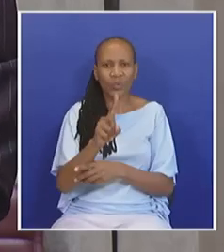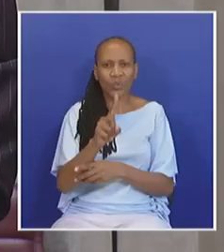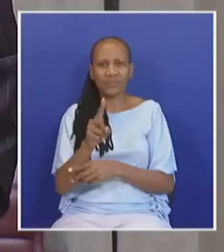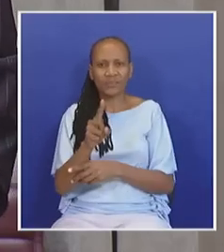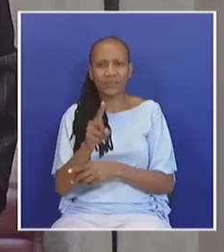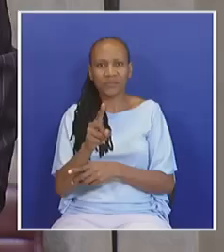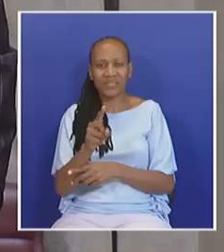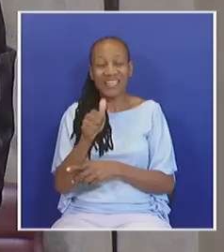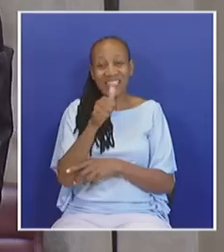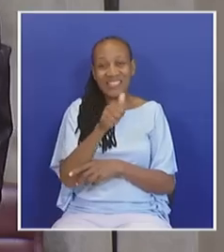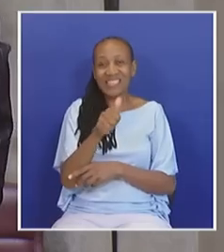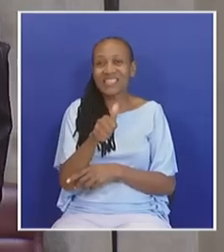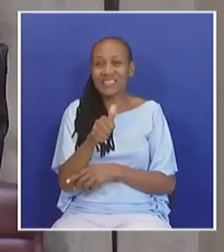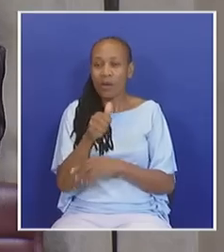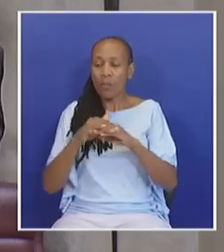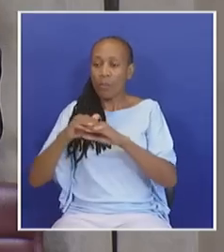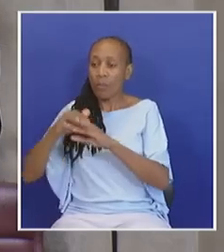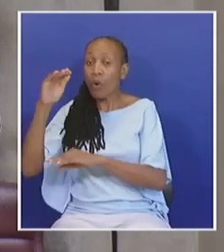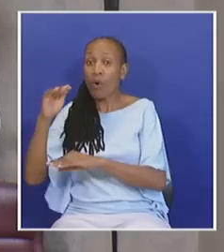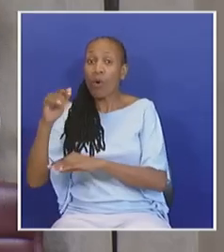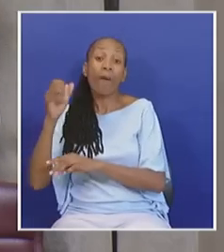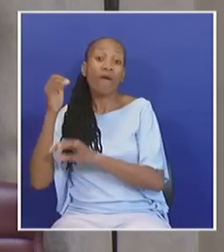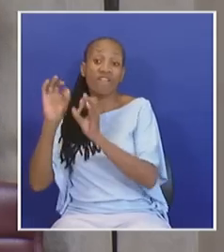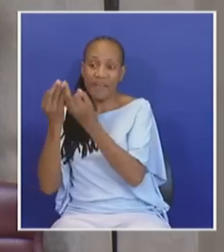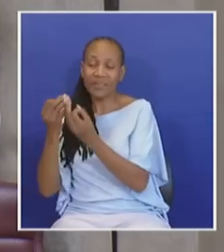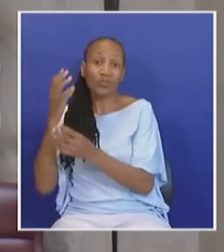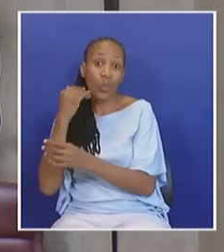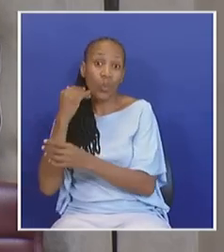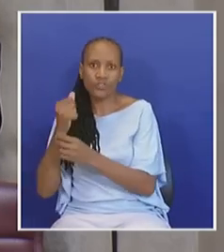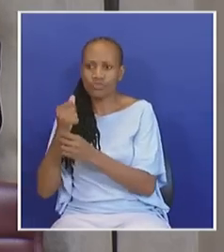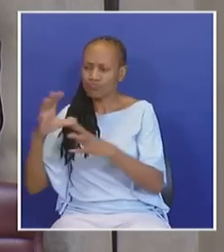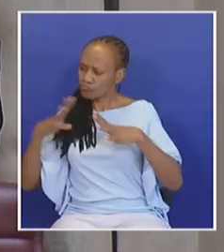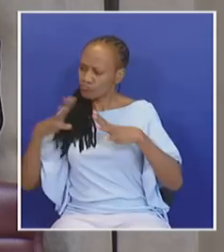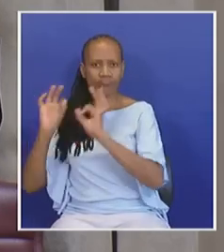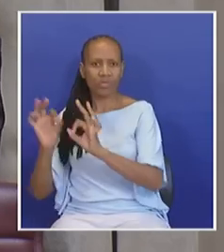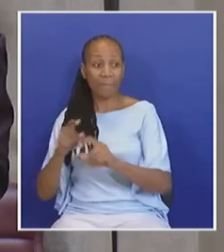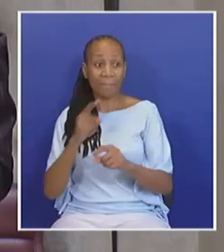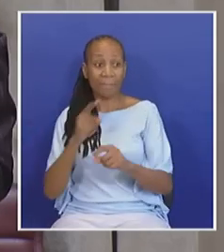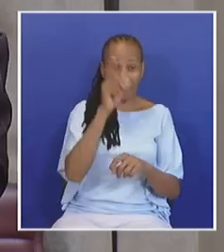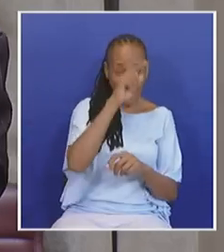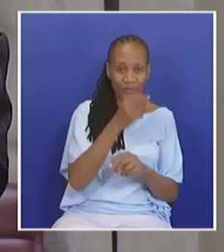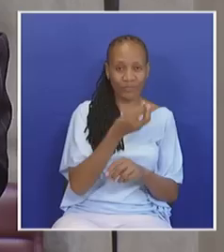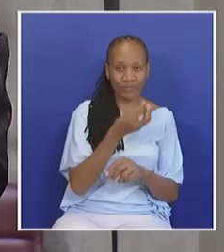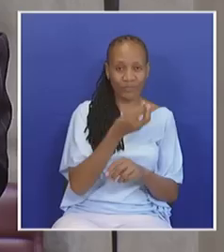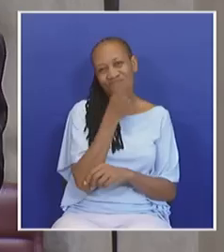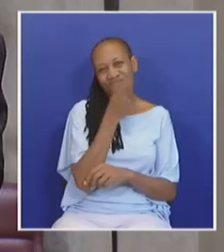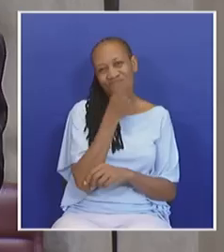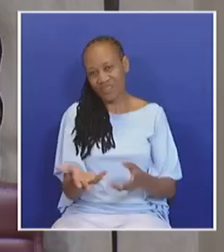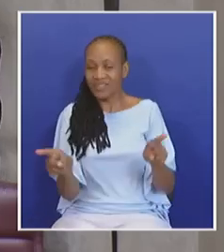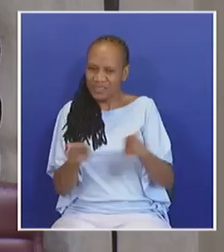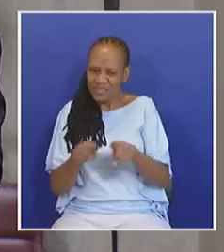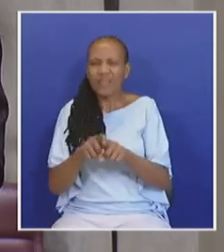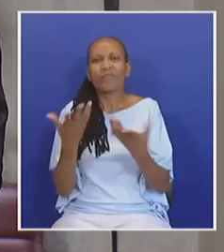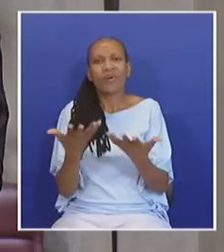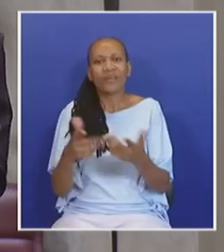much as 6 times higher than that of the average black household. It is about the fact that land, an important factor of production